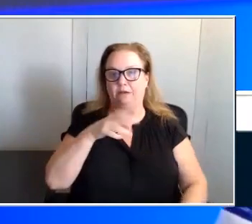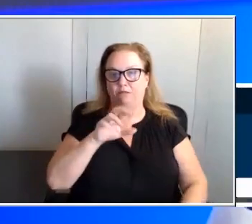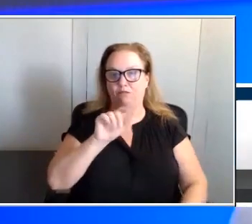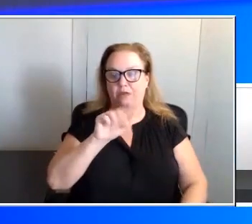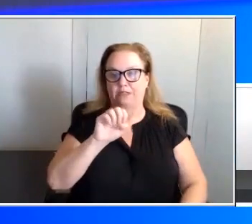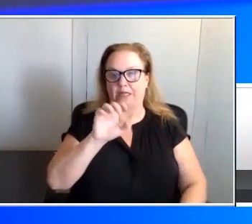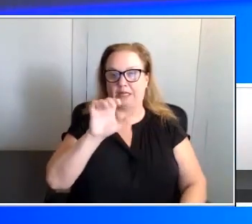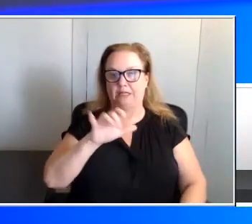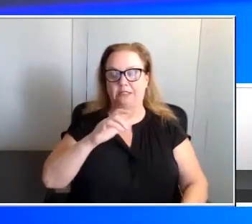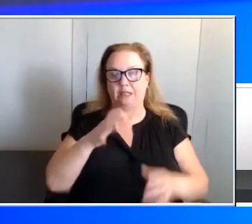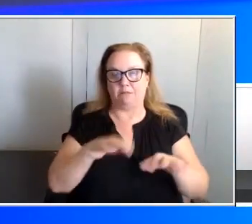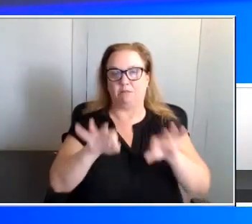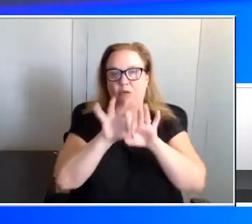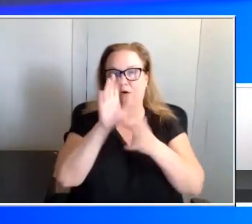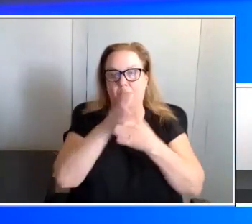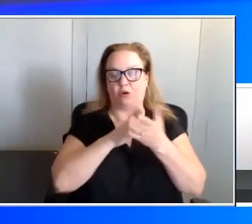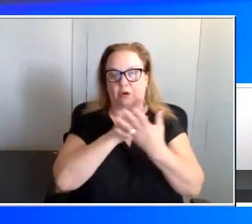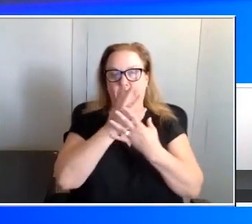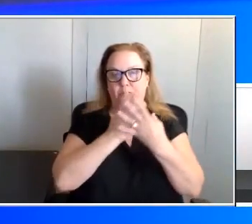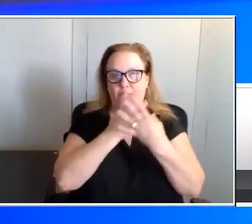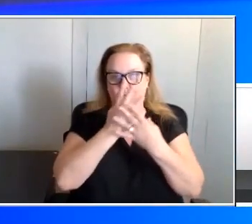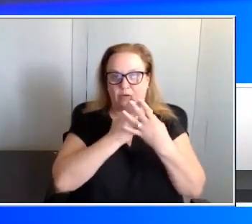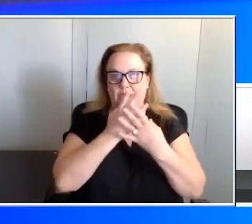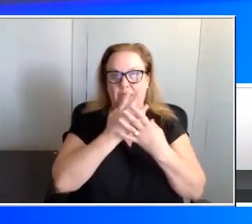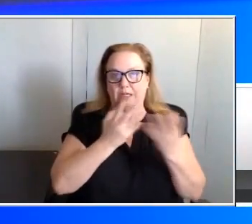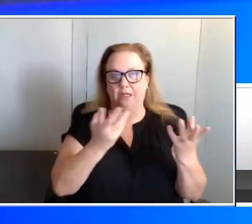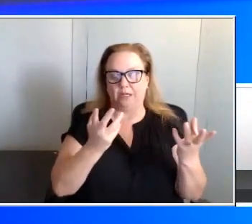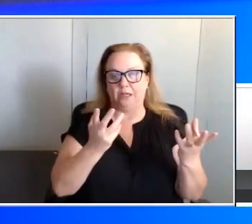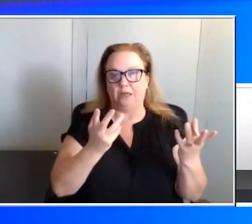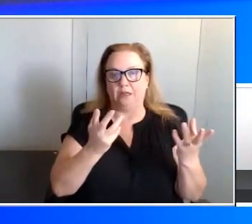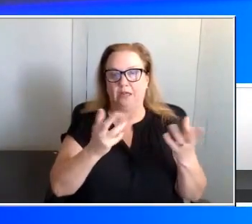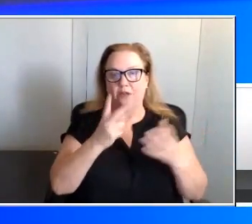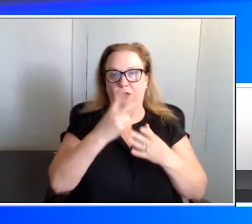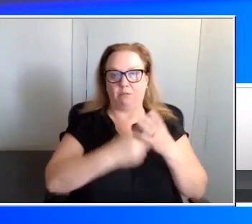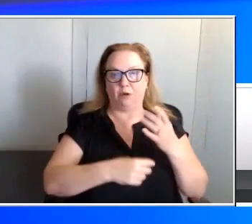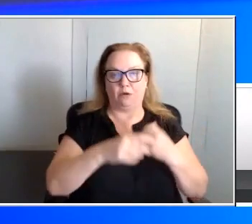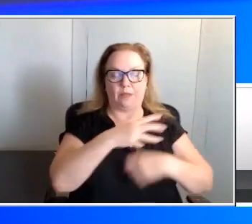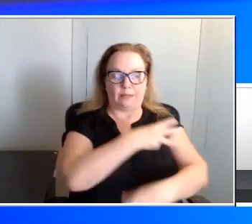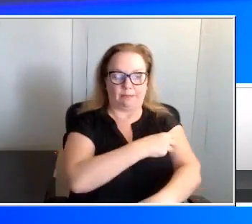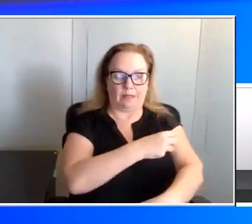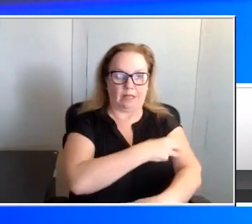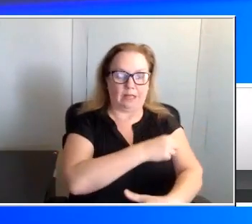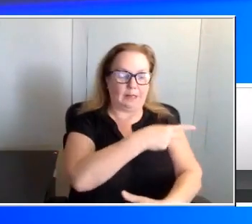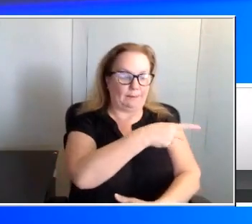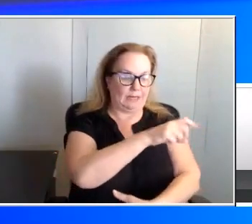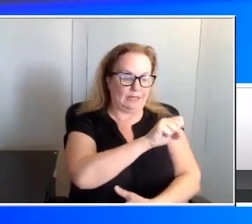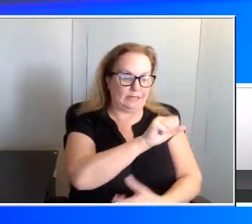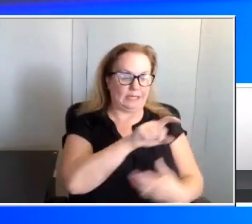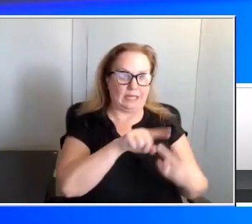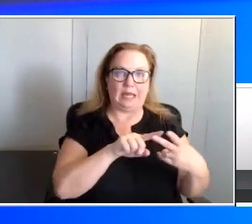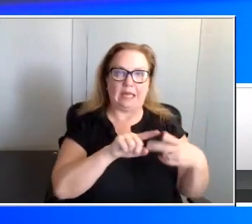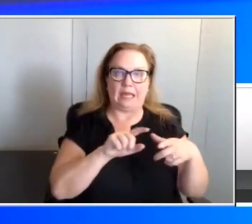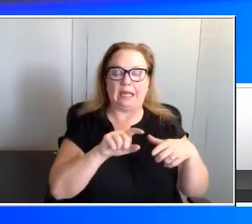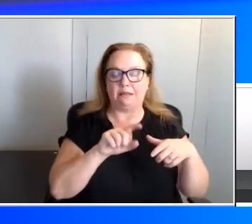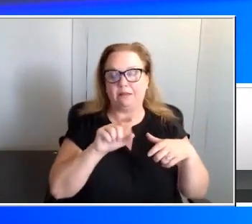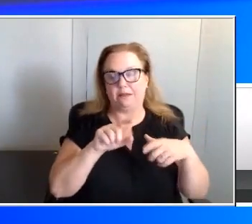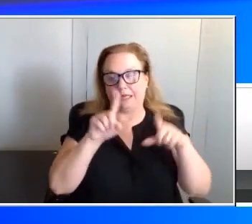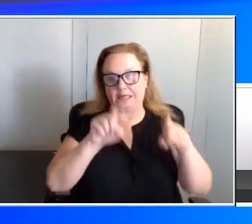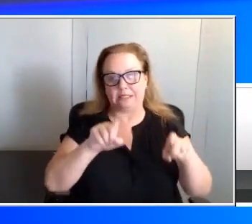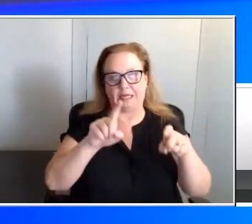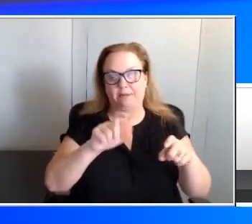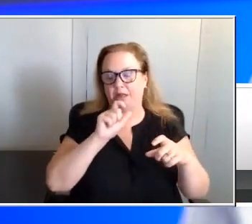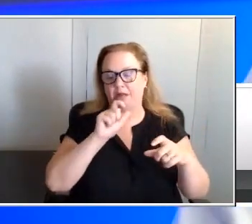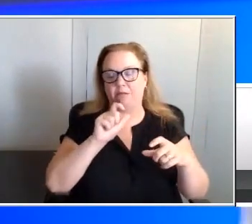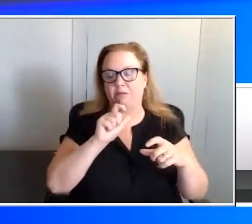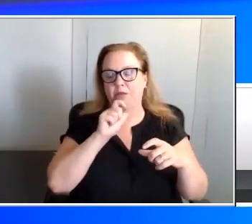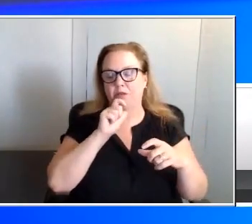screening. I think it's great. And the reason you need both the blood test, PSA, and the exam is because neither is perfect, and together they're